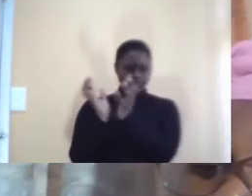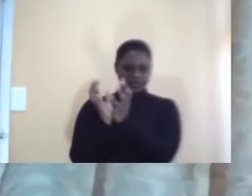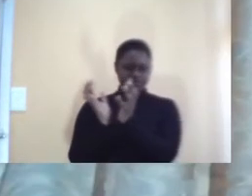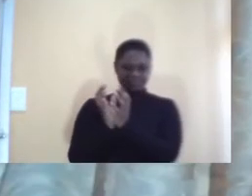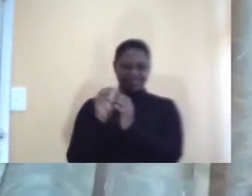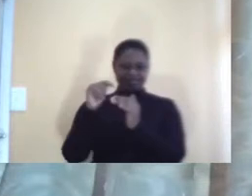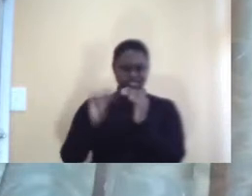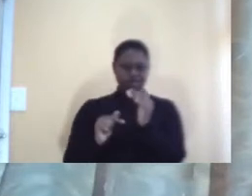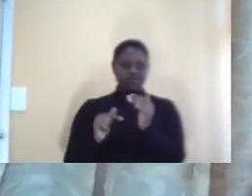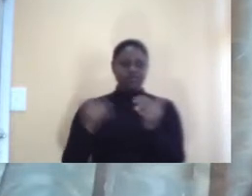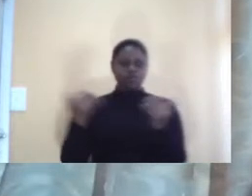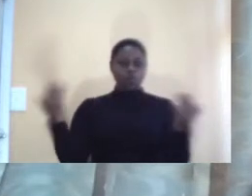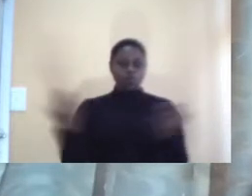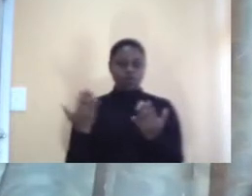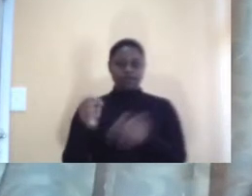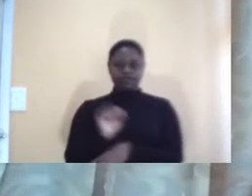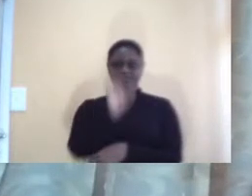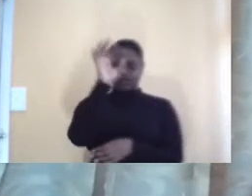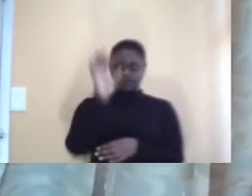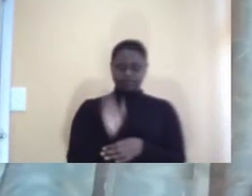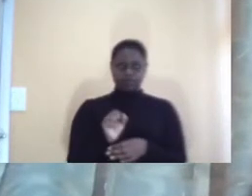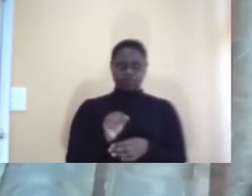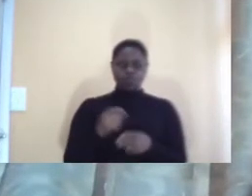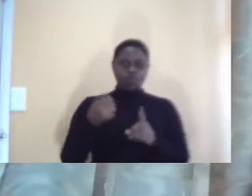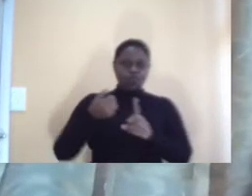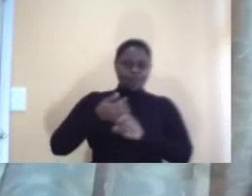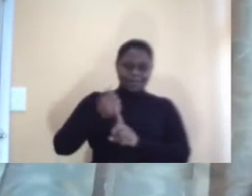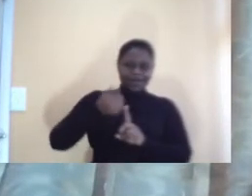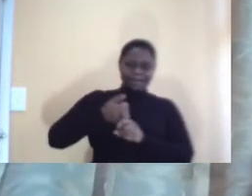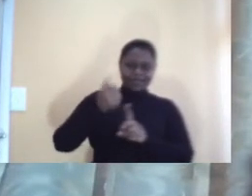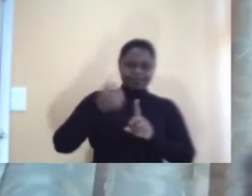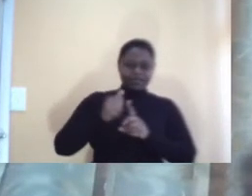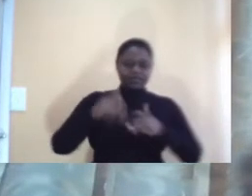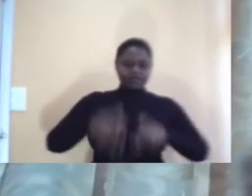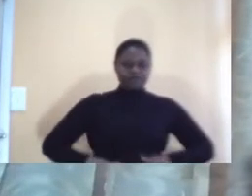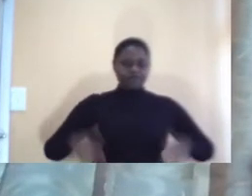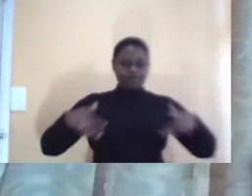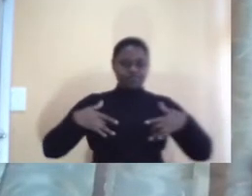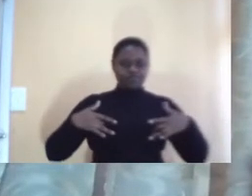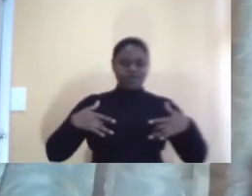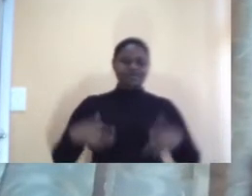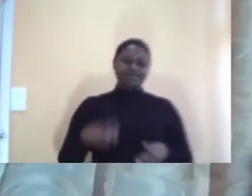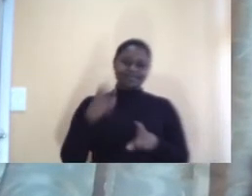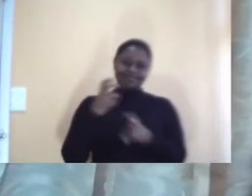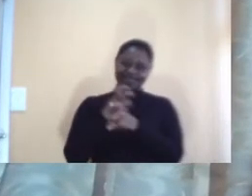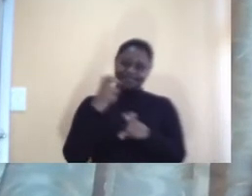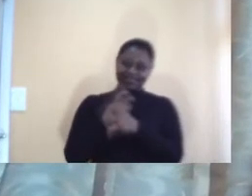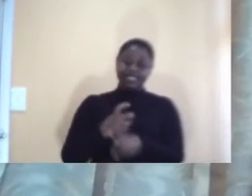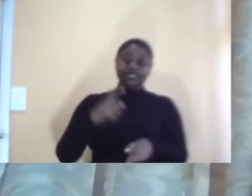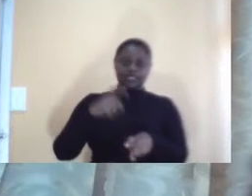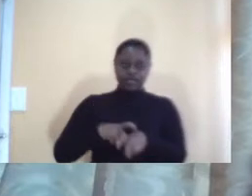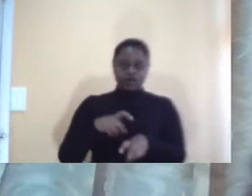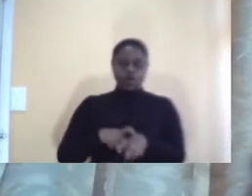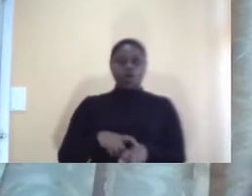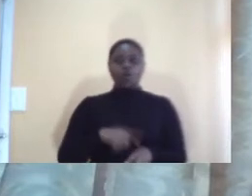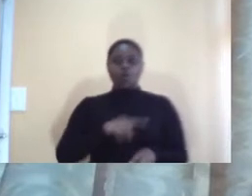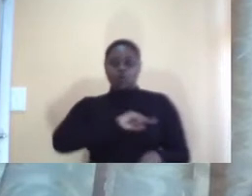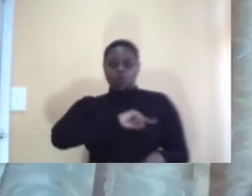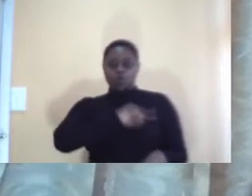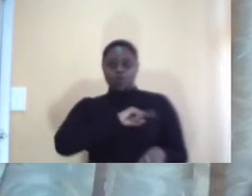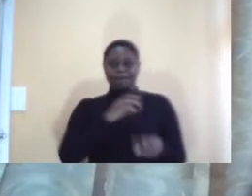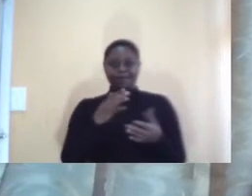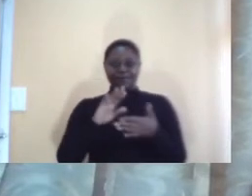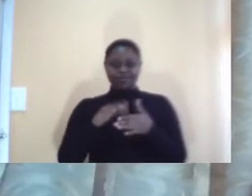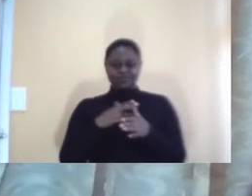Africans, where we are fighting for survival. These are trying times as we are currently faced by the killer